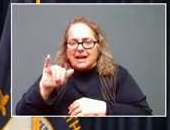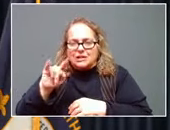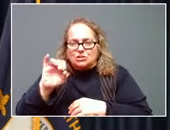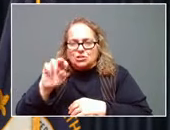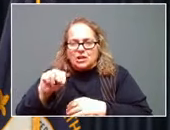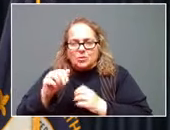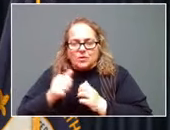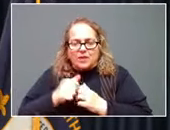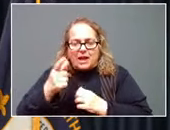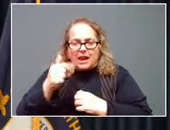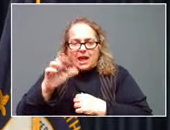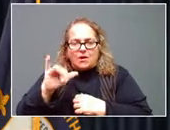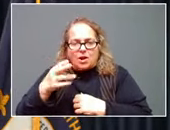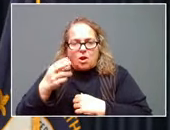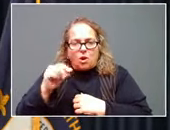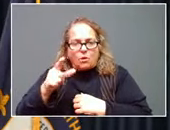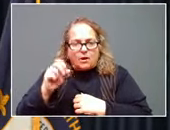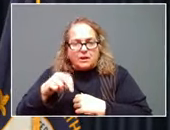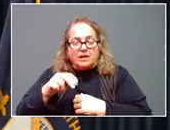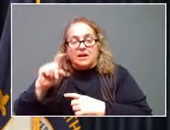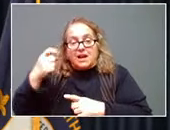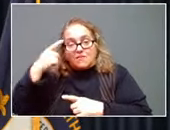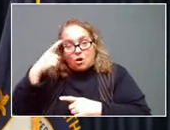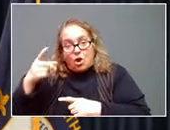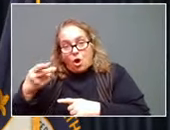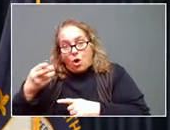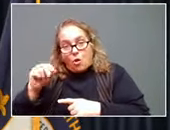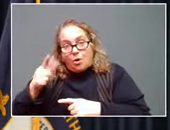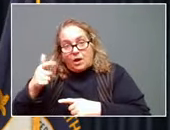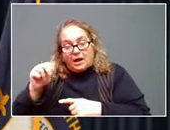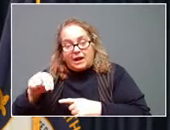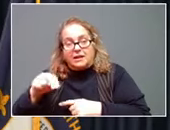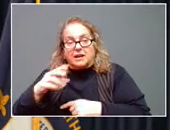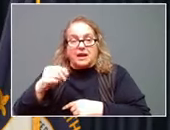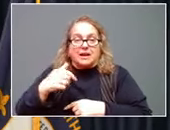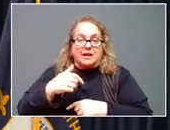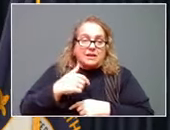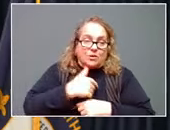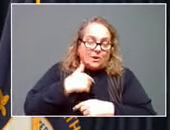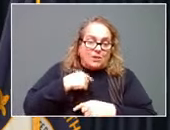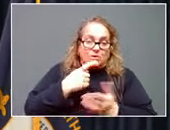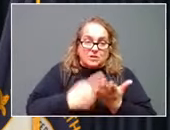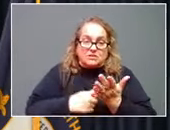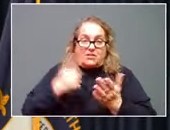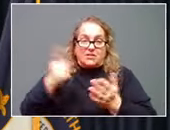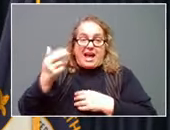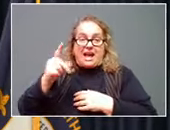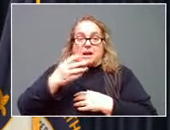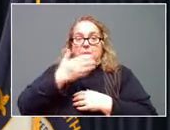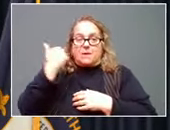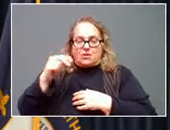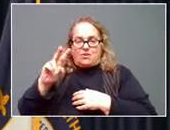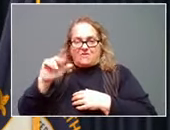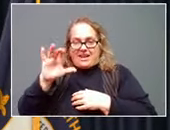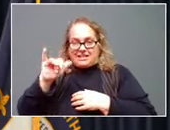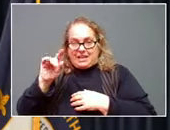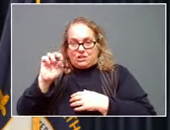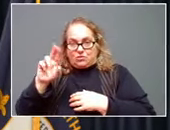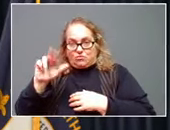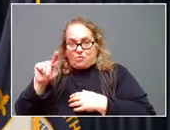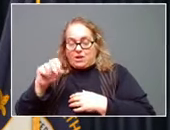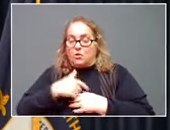And Governor Hogan, he's proud. They have a better vaccination, had a better vaccination rate. I think we have a better booster rate of people that are vaccinated at the